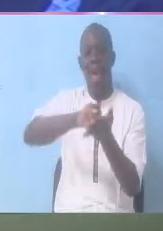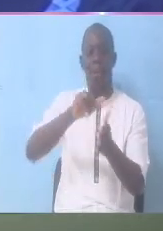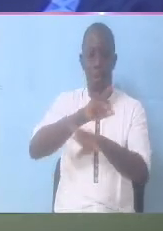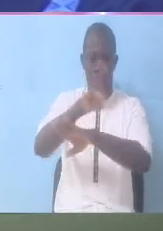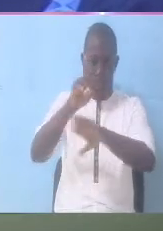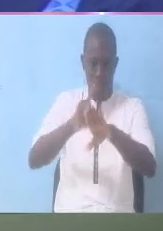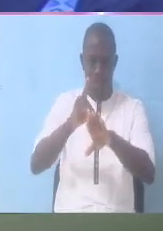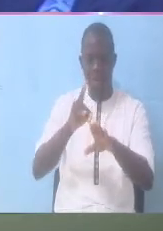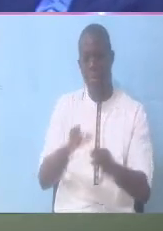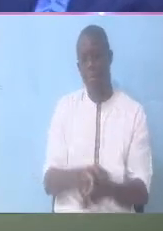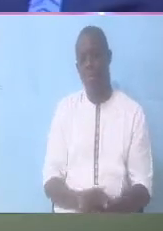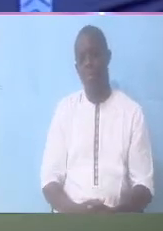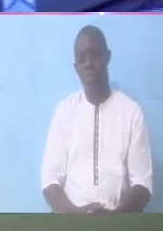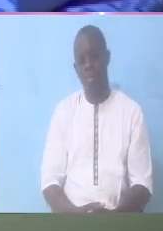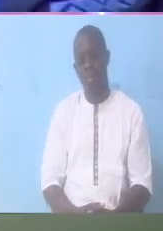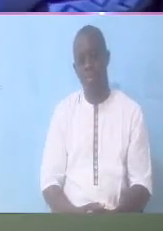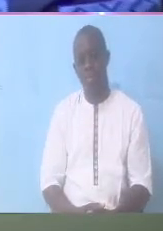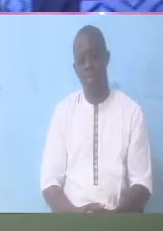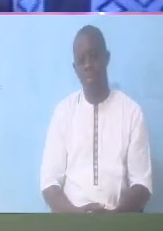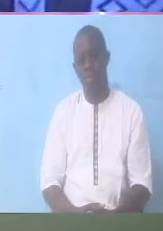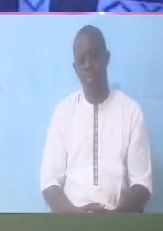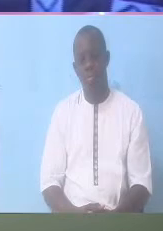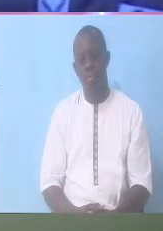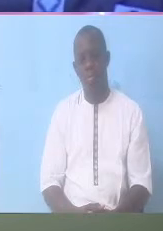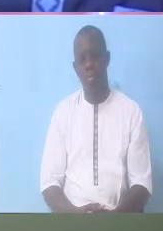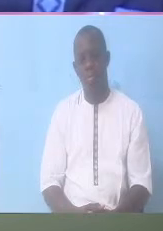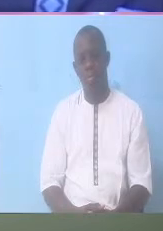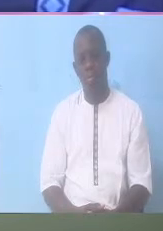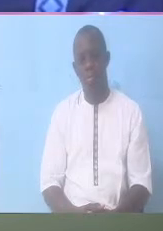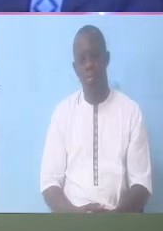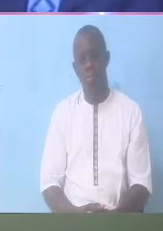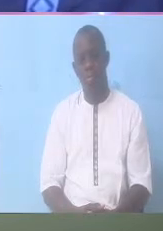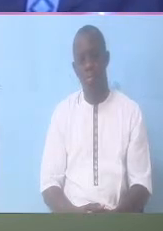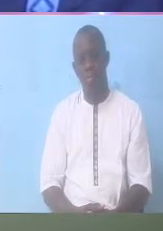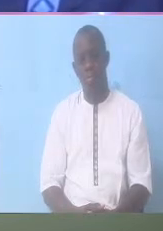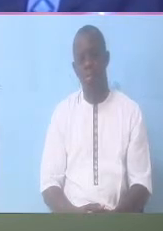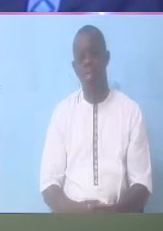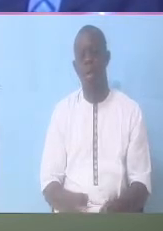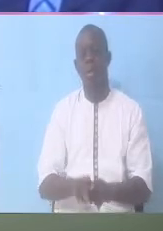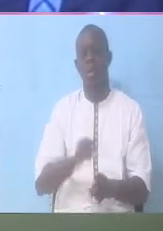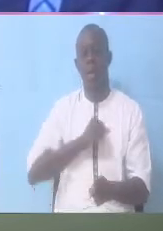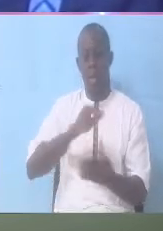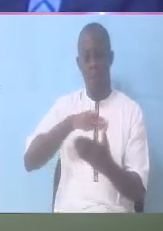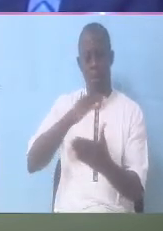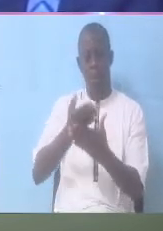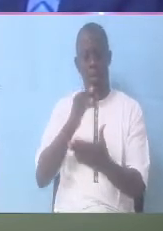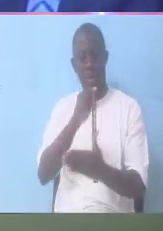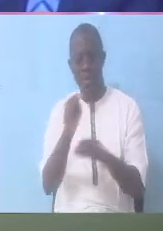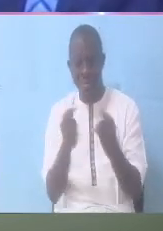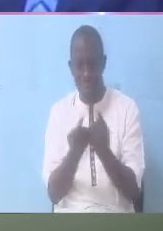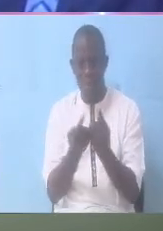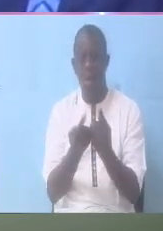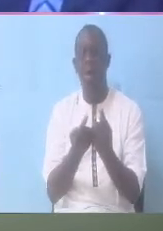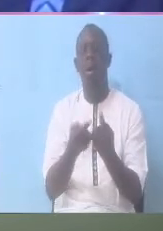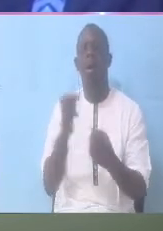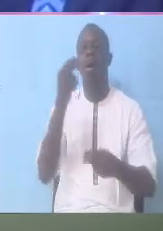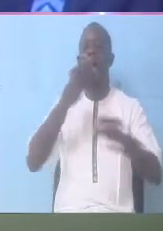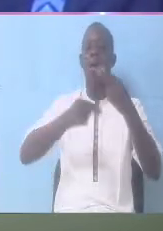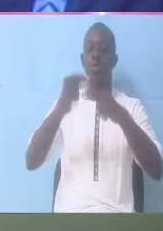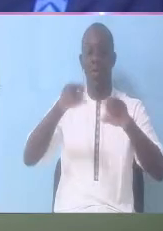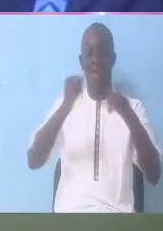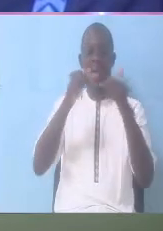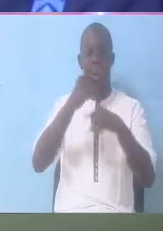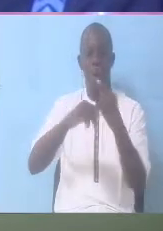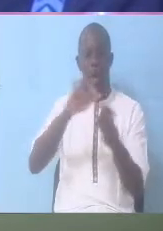Kuluntila Gilulado. So it is in between the news of Aliusi's involvement come in. Between Utumolem Ning